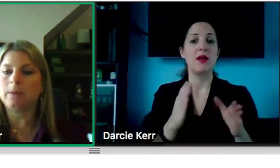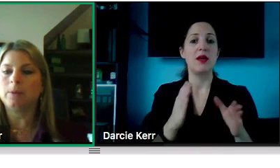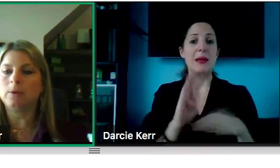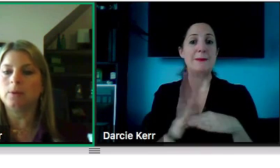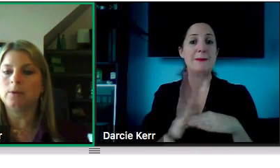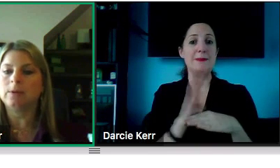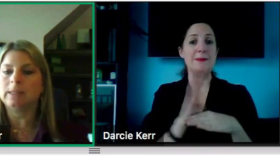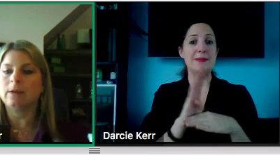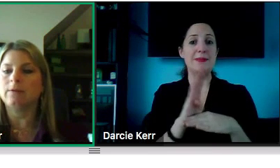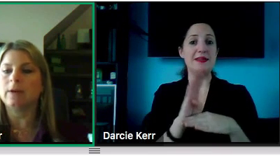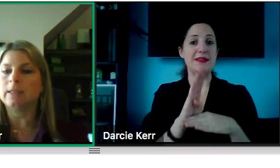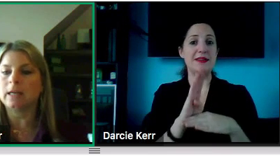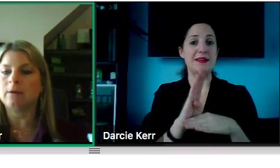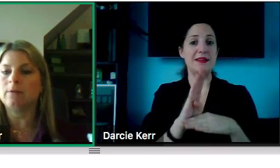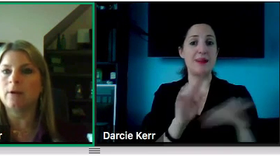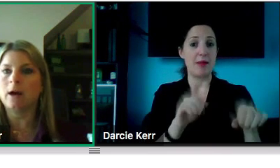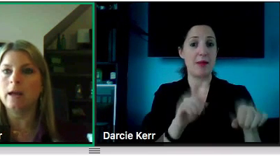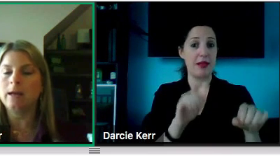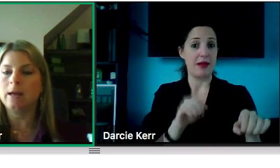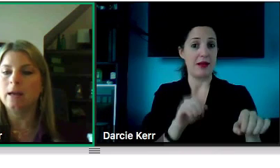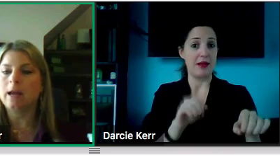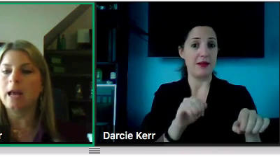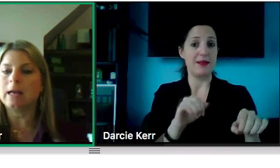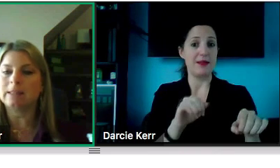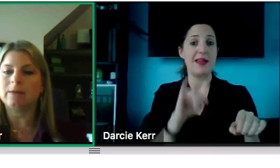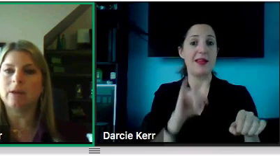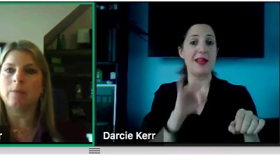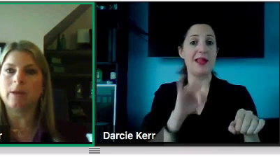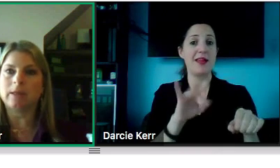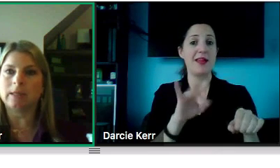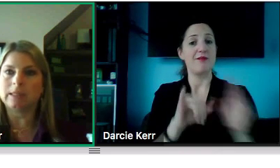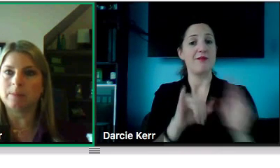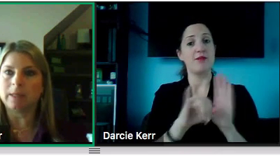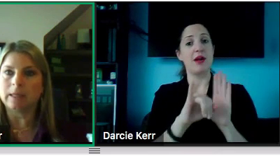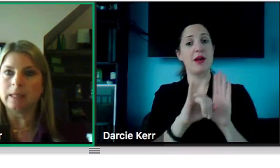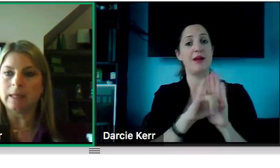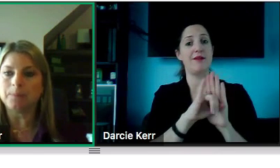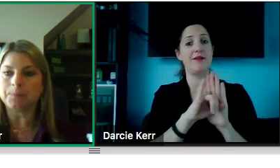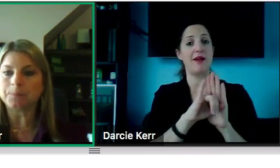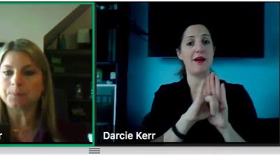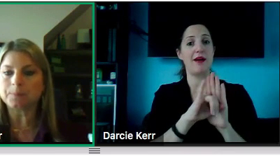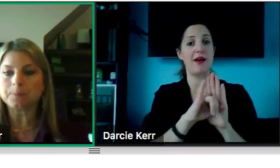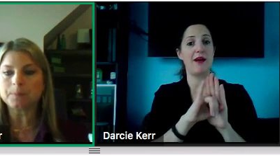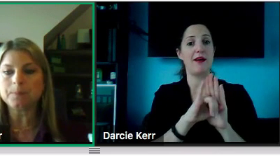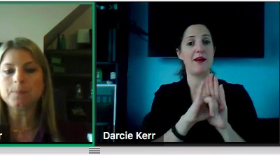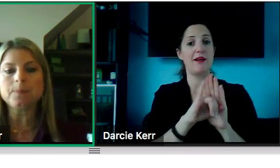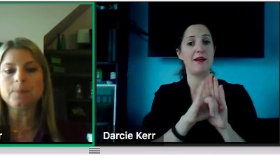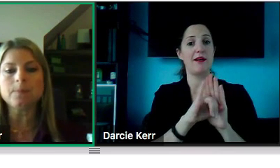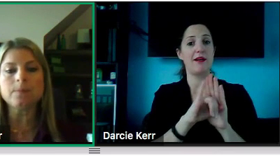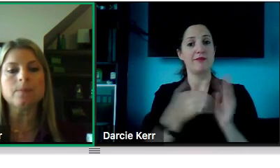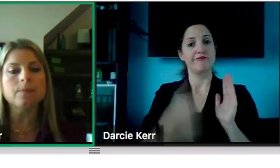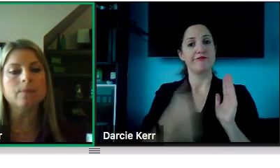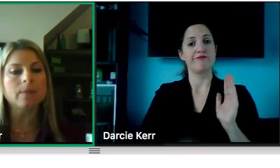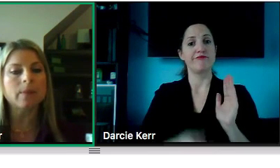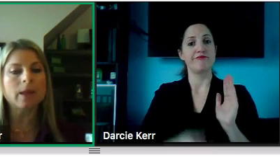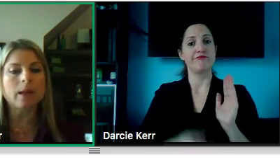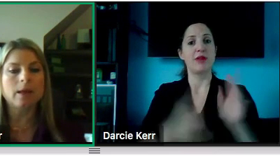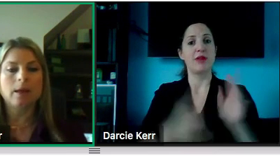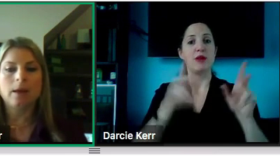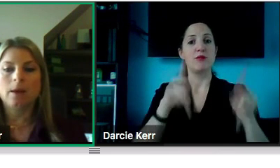open to people who self-identify as living with a disability.